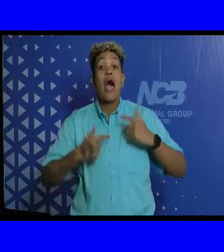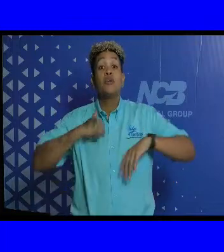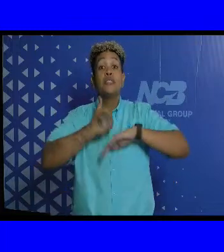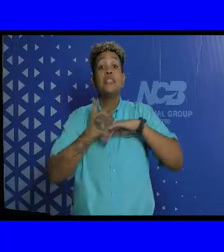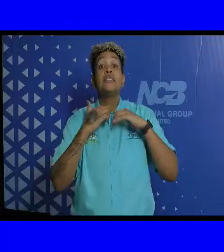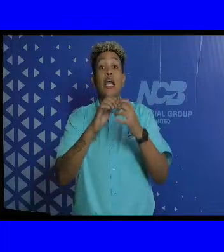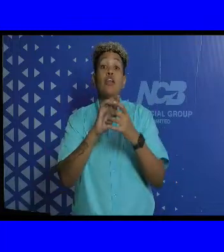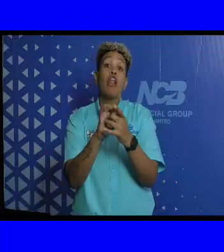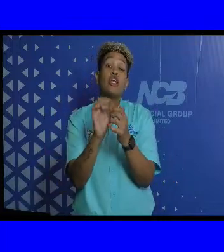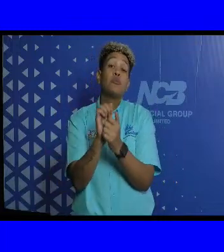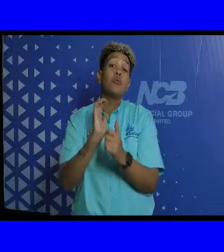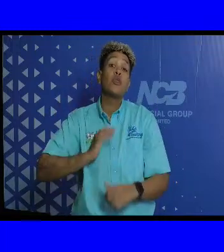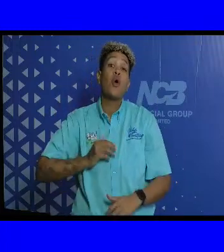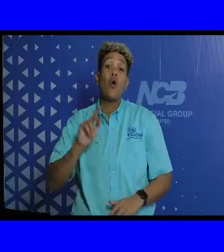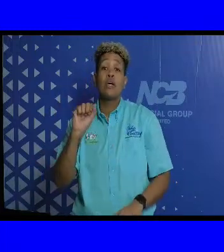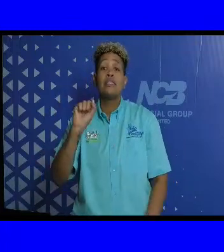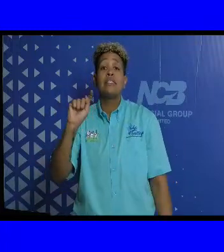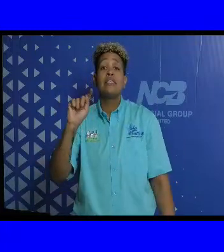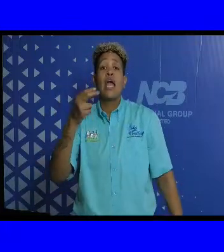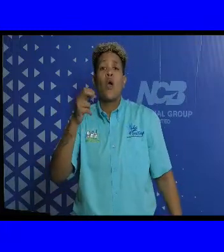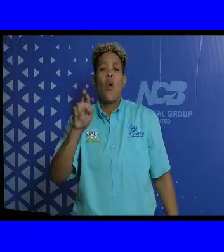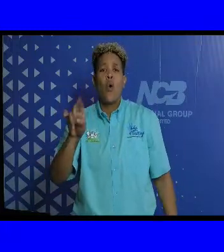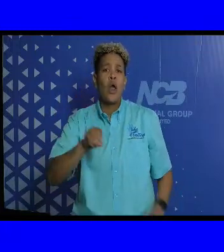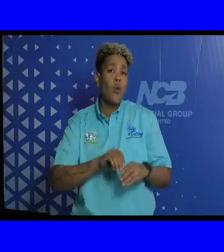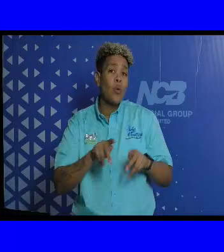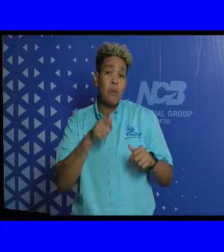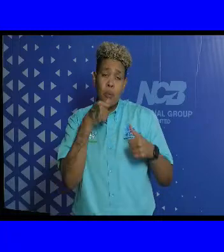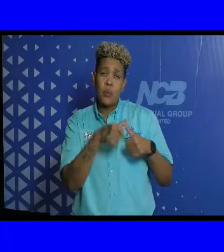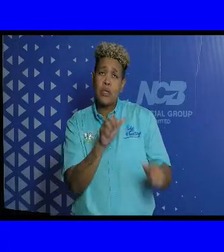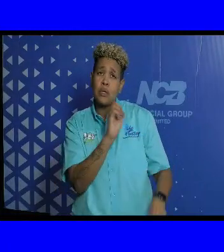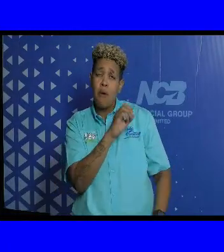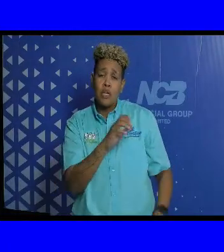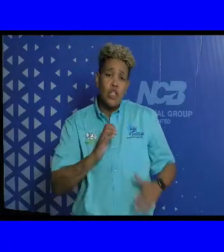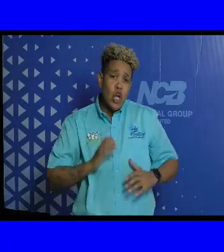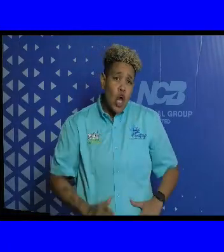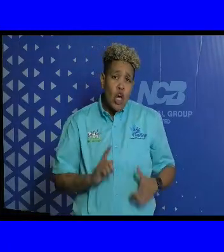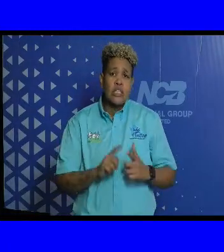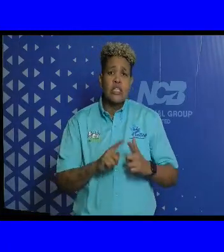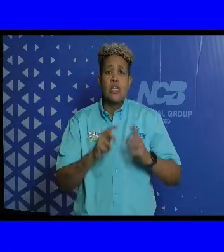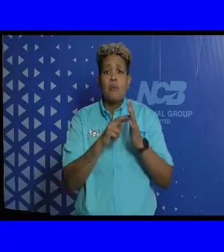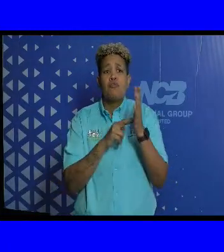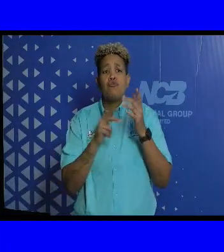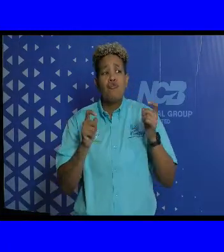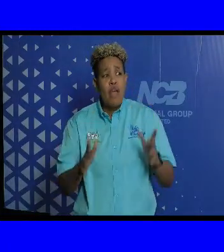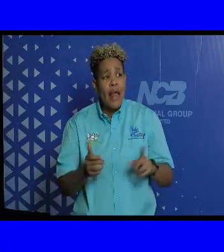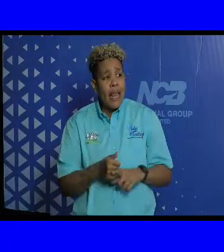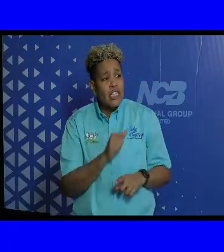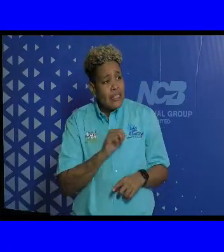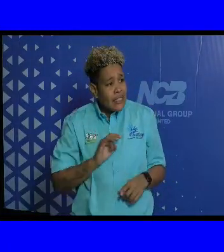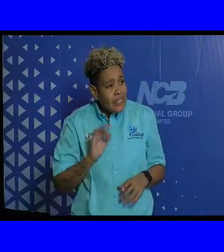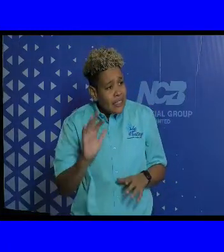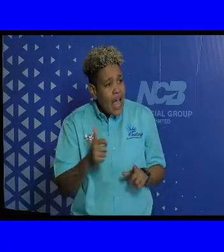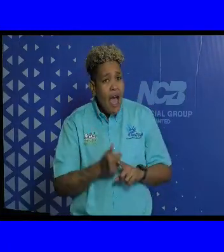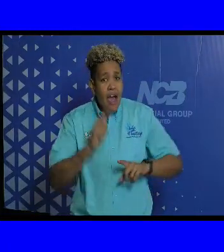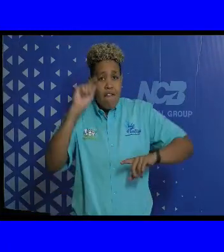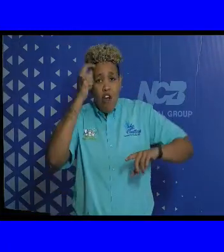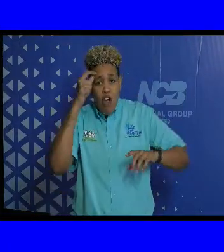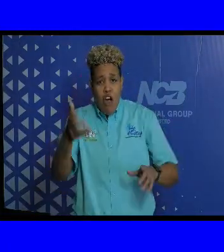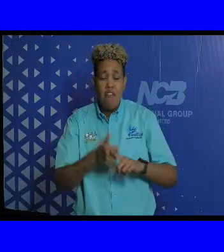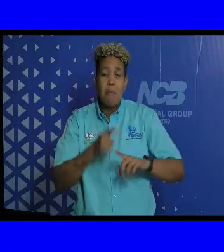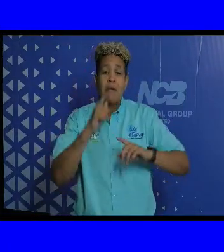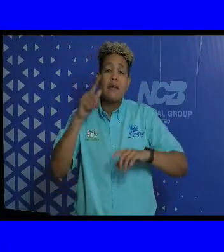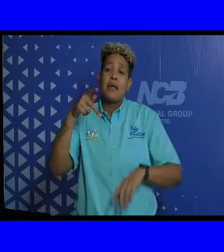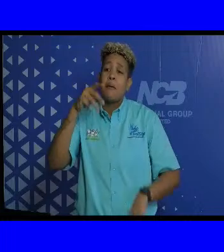our stakeholders, including depositors, customers, regulators, staff, government,